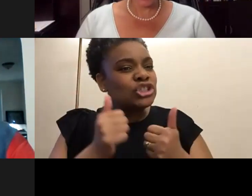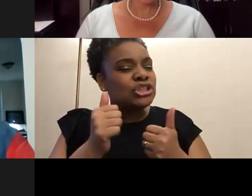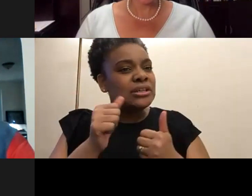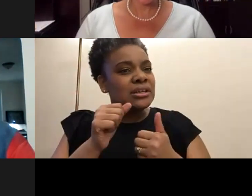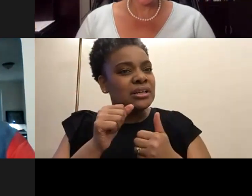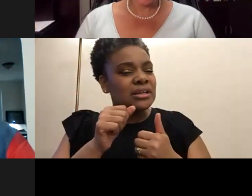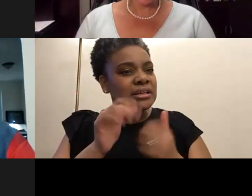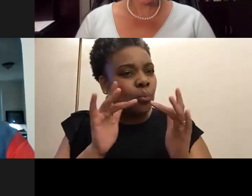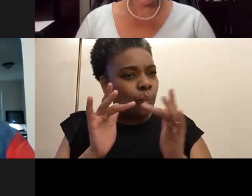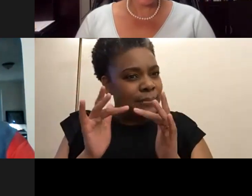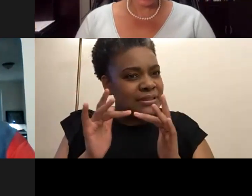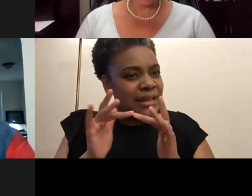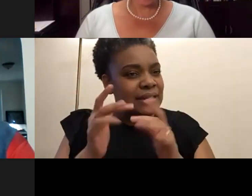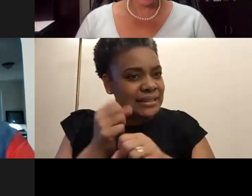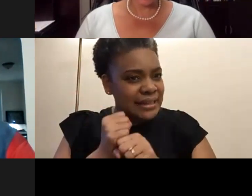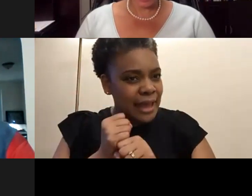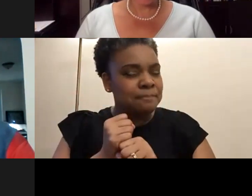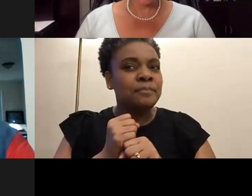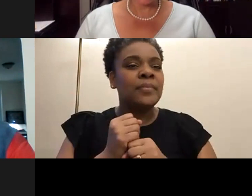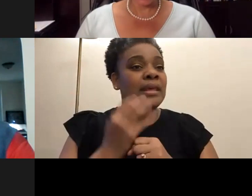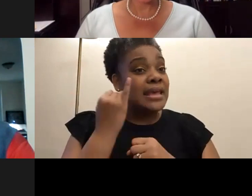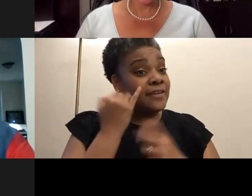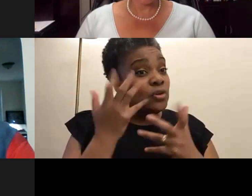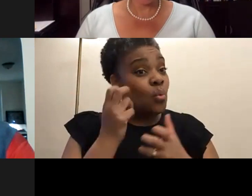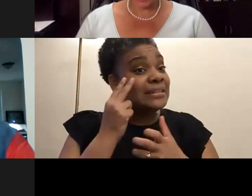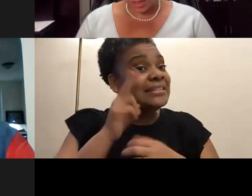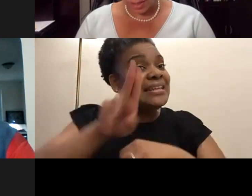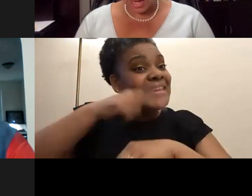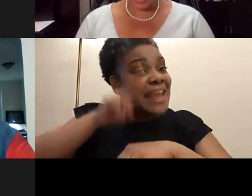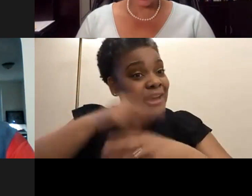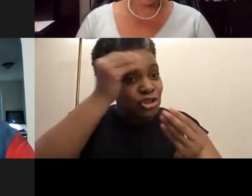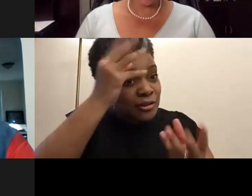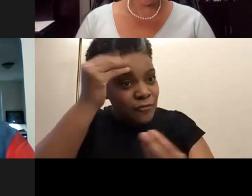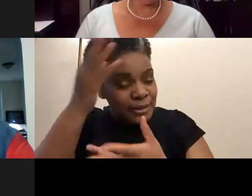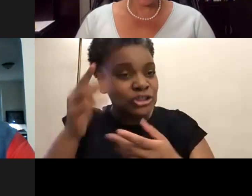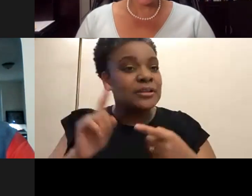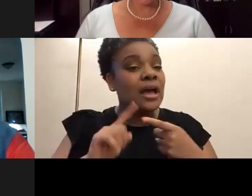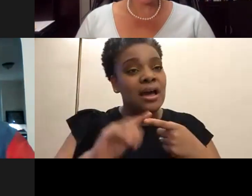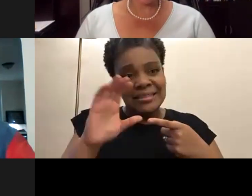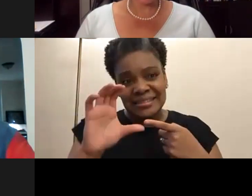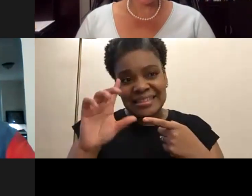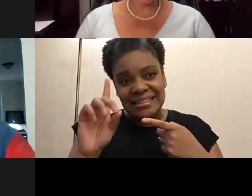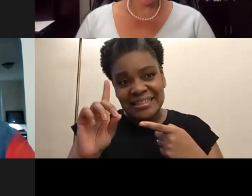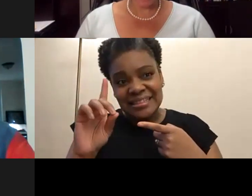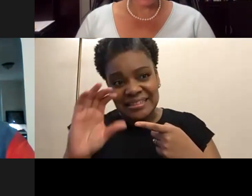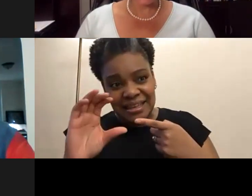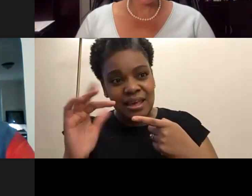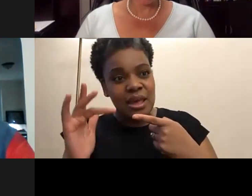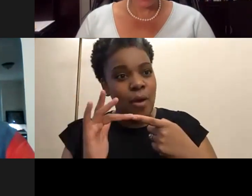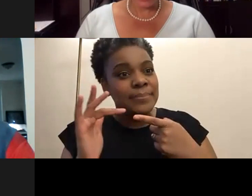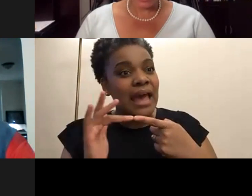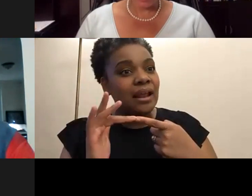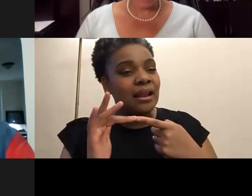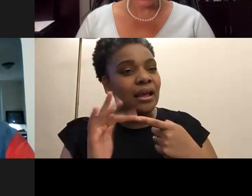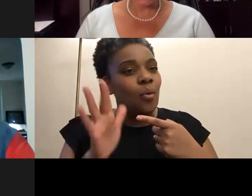looking nationally, cdc.gov is going to have like links to all the state websites where you should be able to get vaccinated.